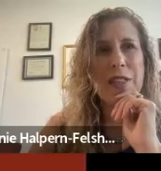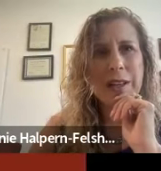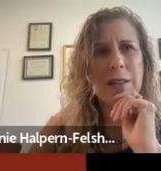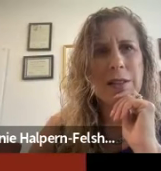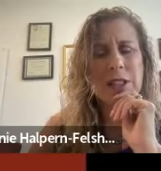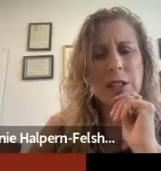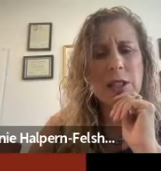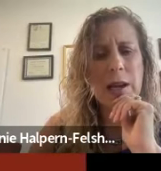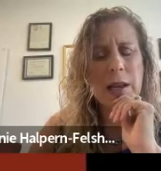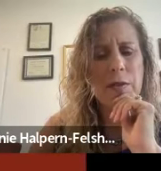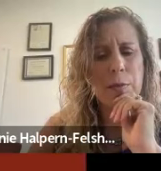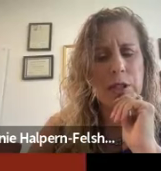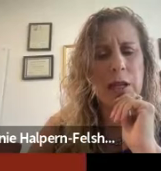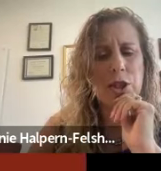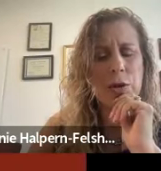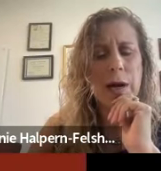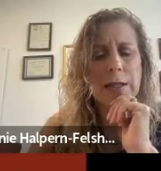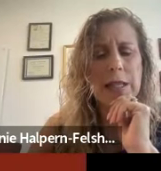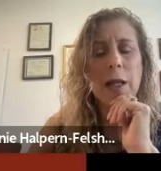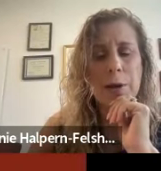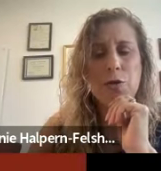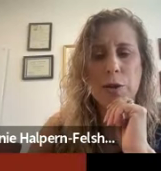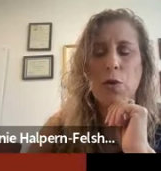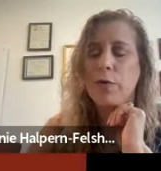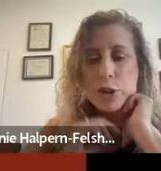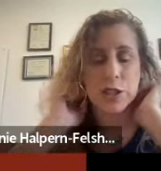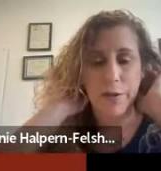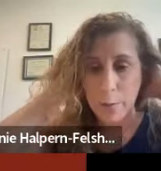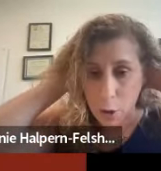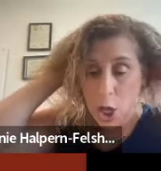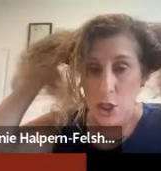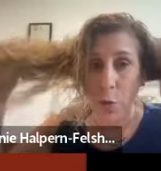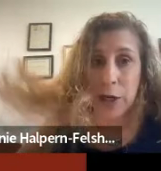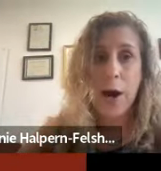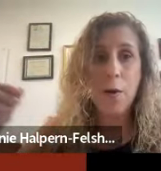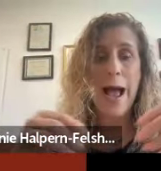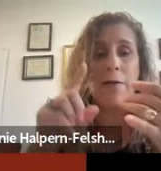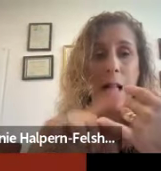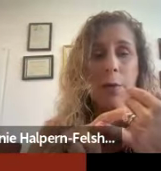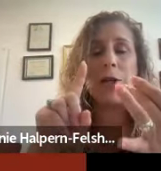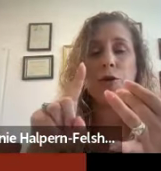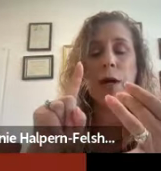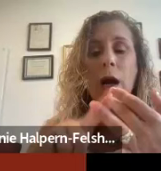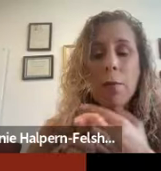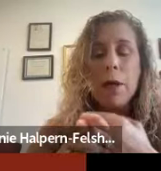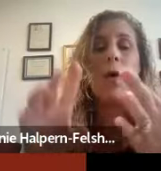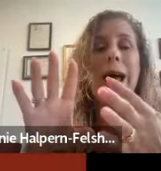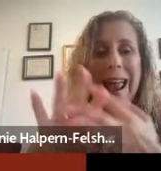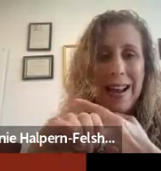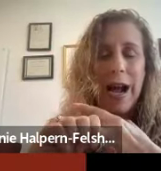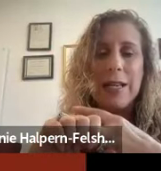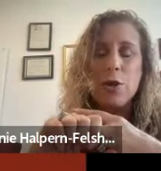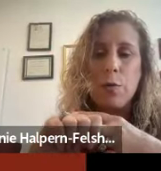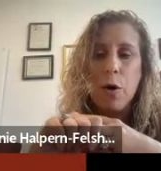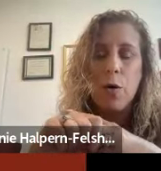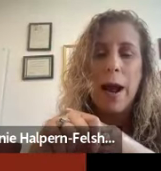I think since I even presented to you guys, the elementary school version's available. So we now have elementary, middle,